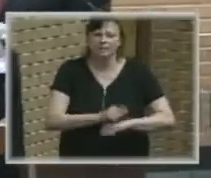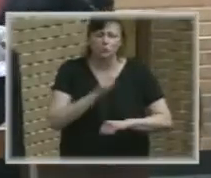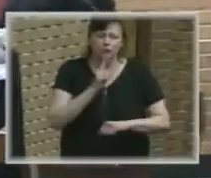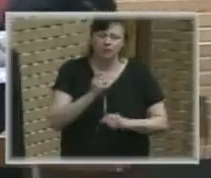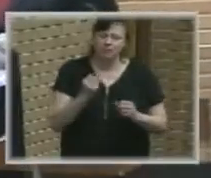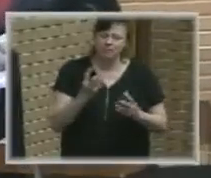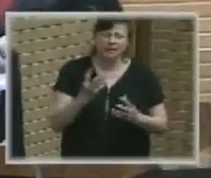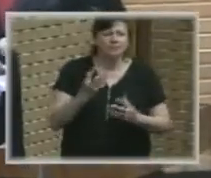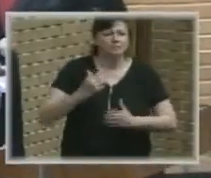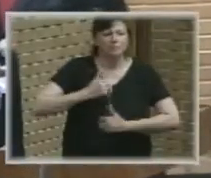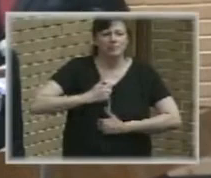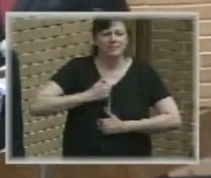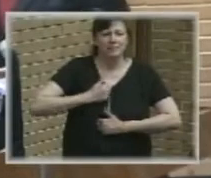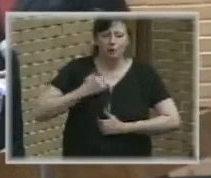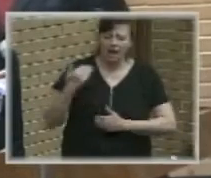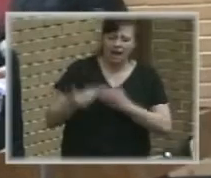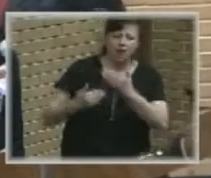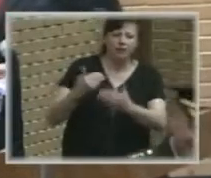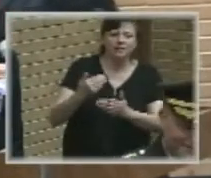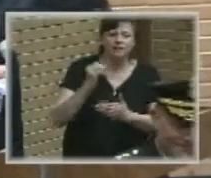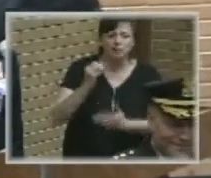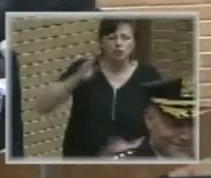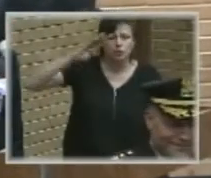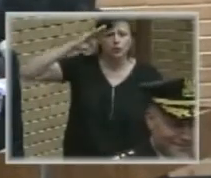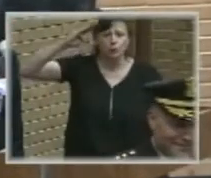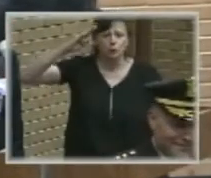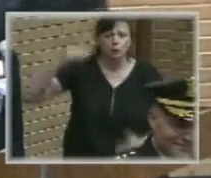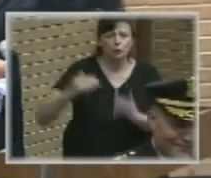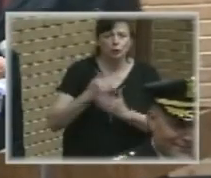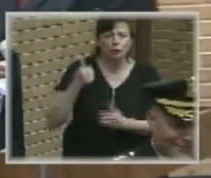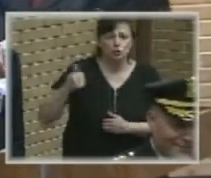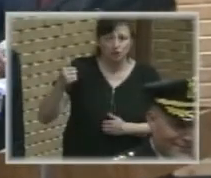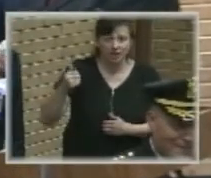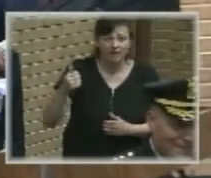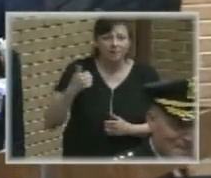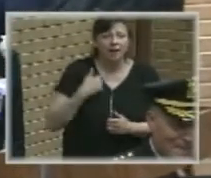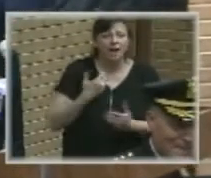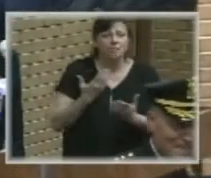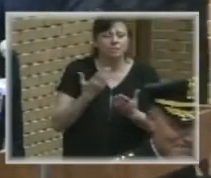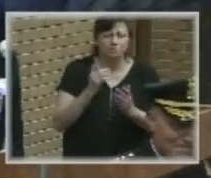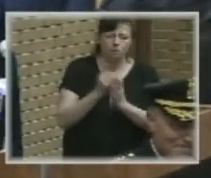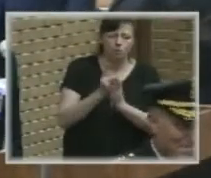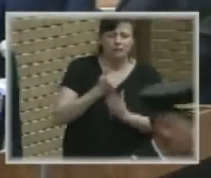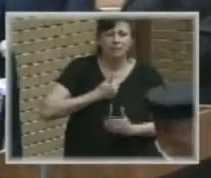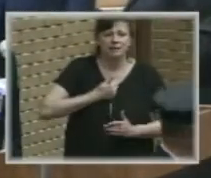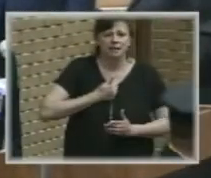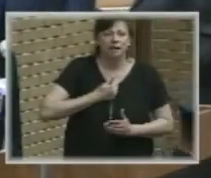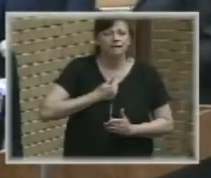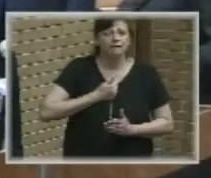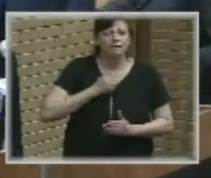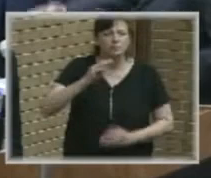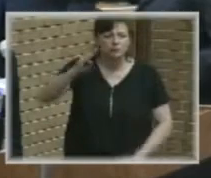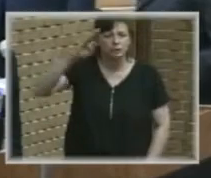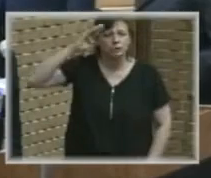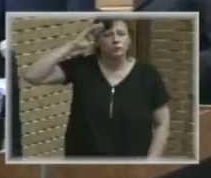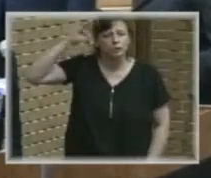has military heritage where they salute the chief, the new chief. If I may take an honor and second chief and salute